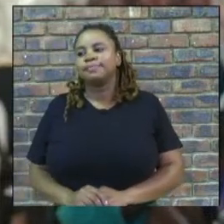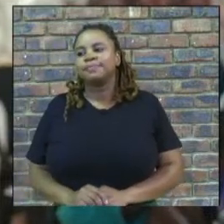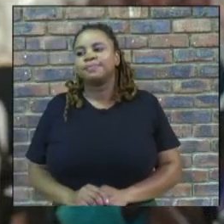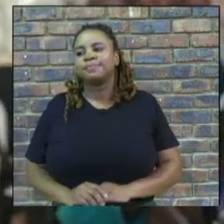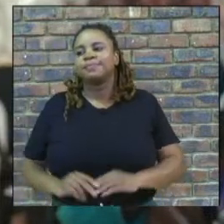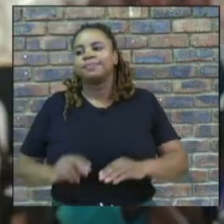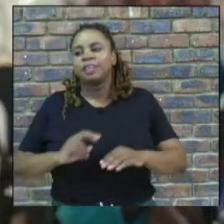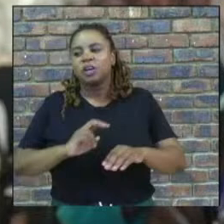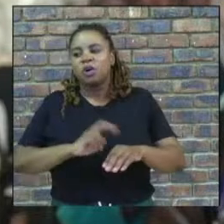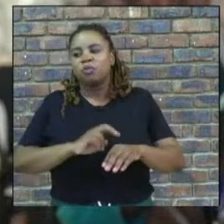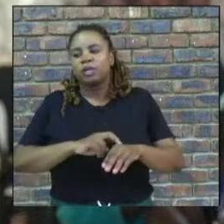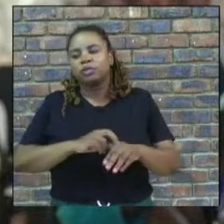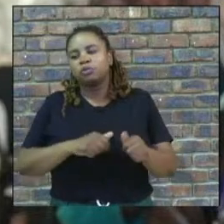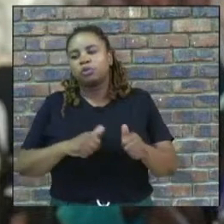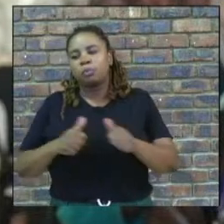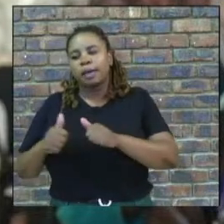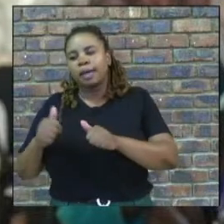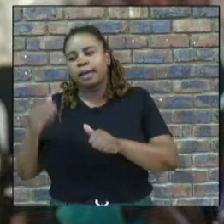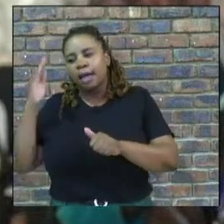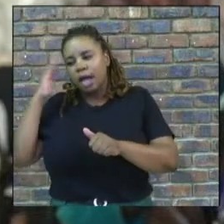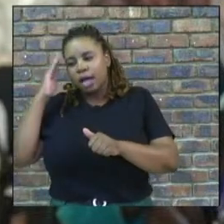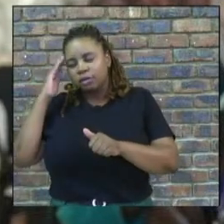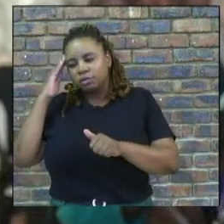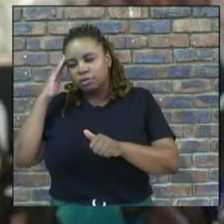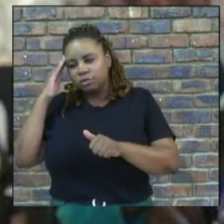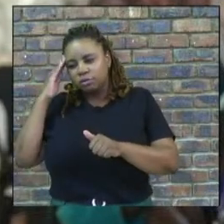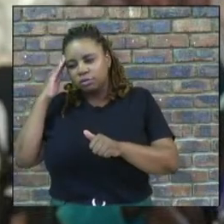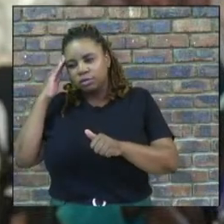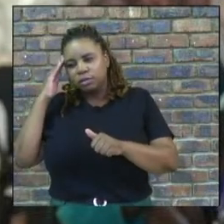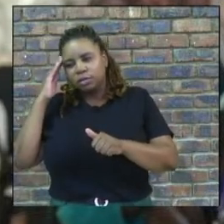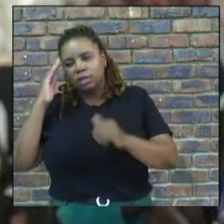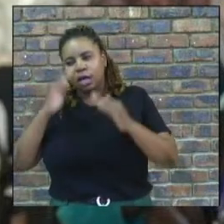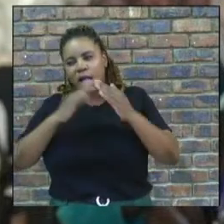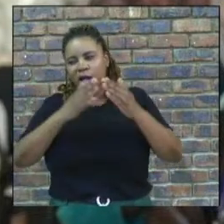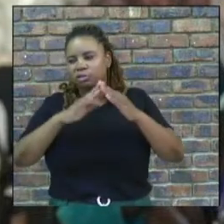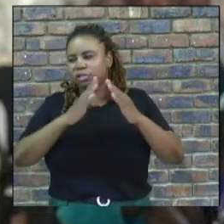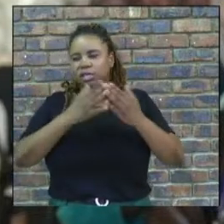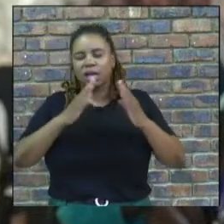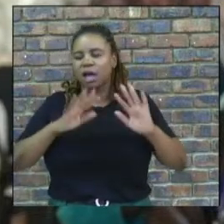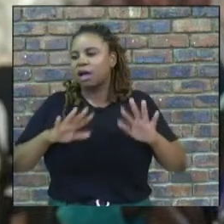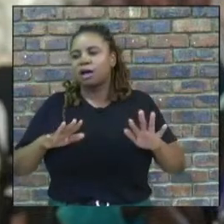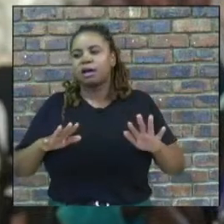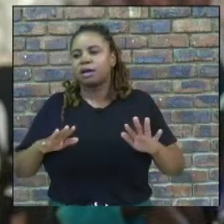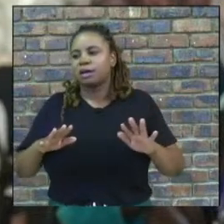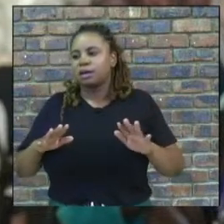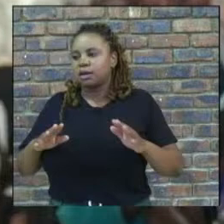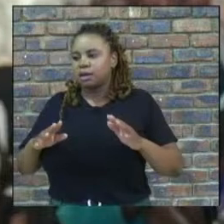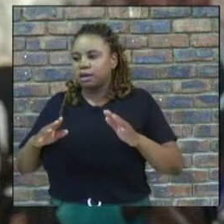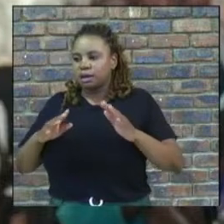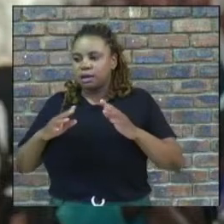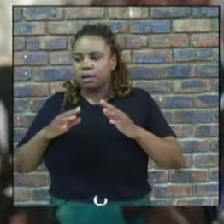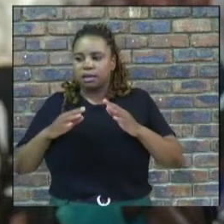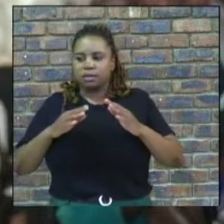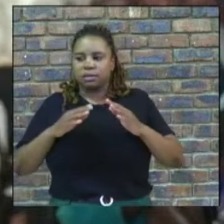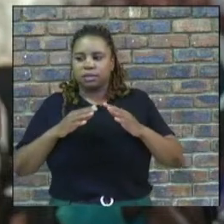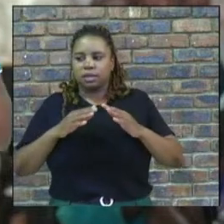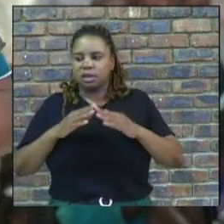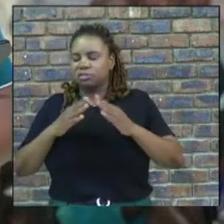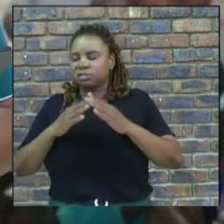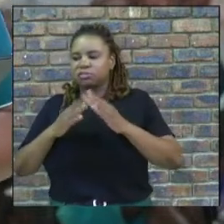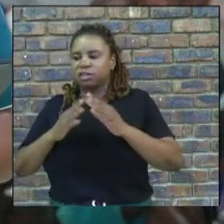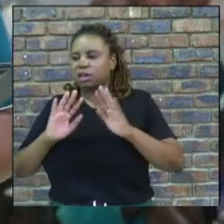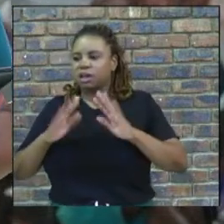RDP is not just about housing, but if we look at the bill, we don't really see